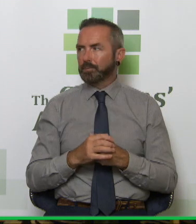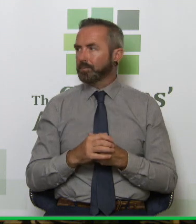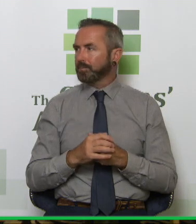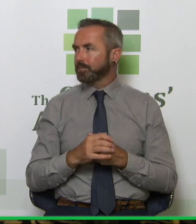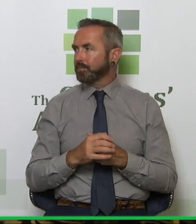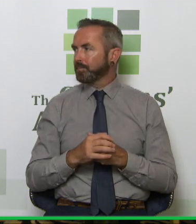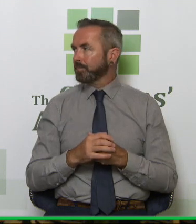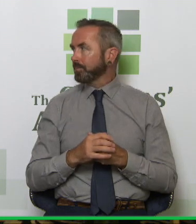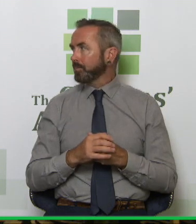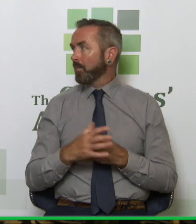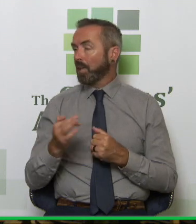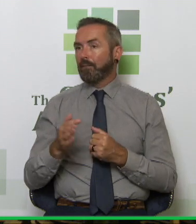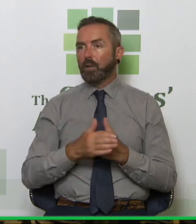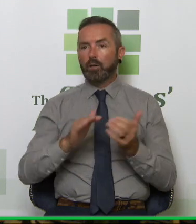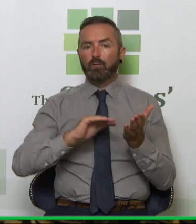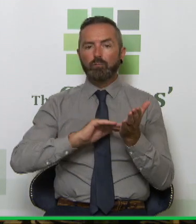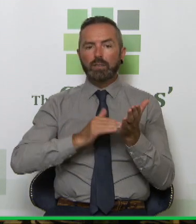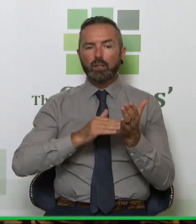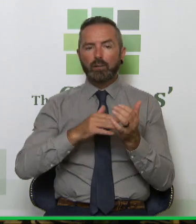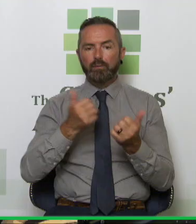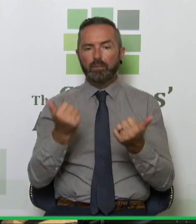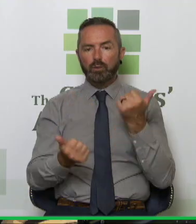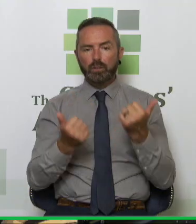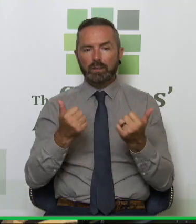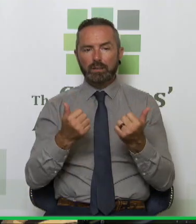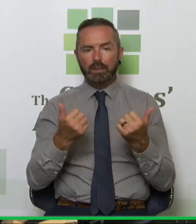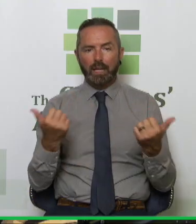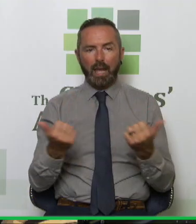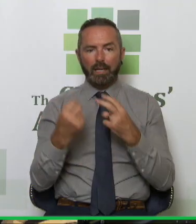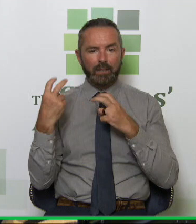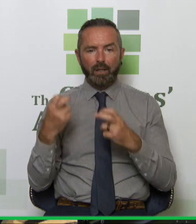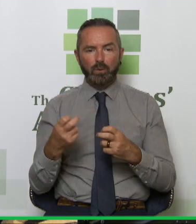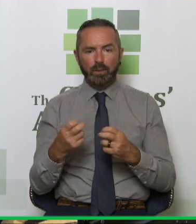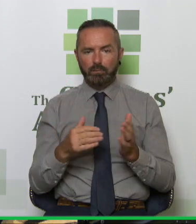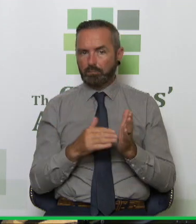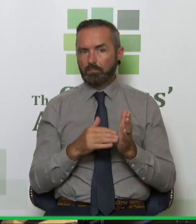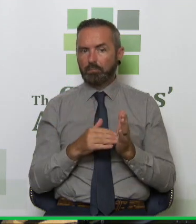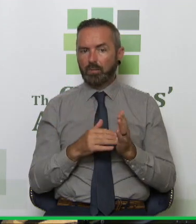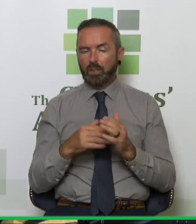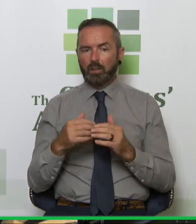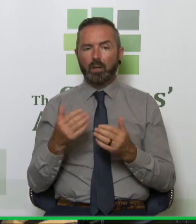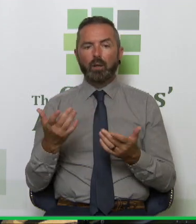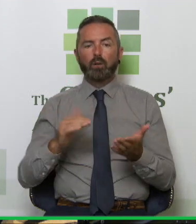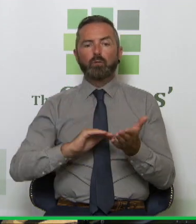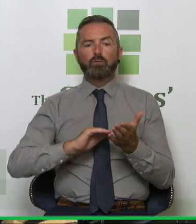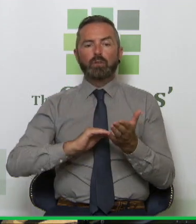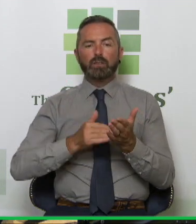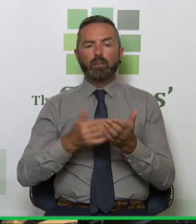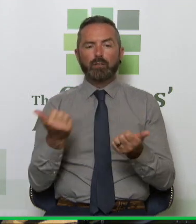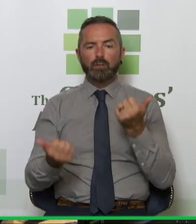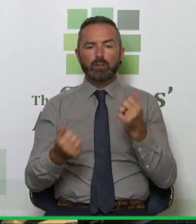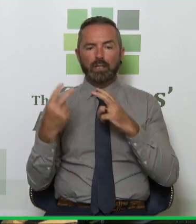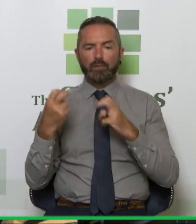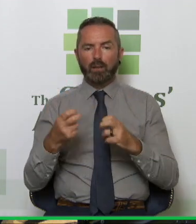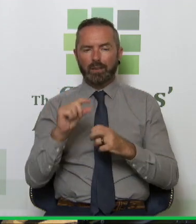Just in terms of restorative justice, any evaluation, any assessment, measurements? Yeah, thanks for that. Yes, so restorative justice evaluation is